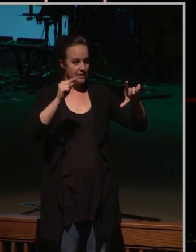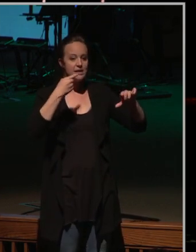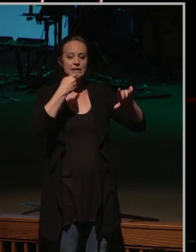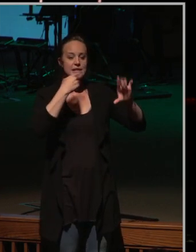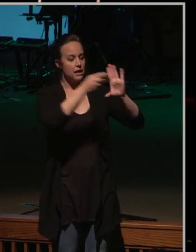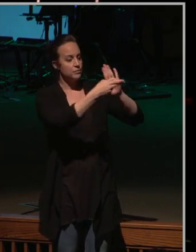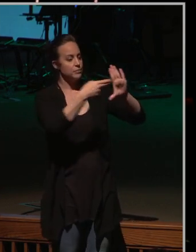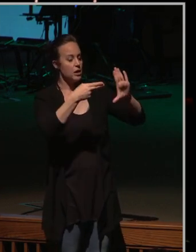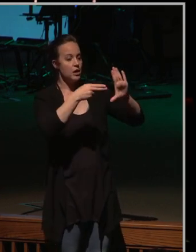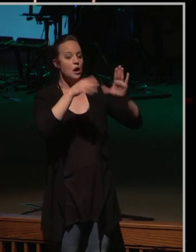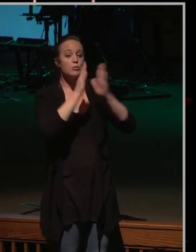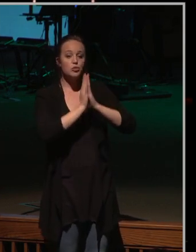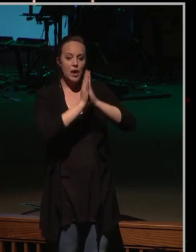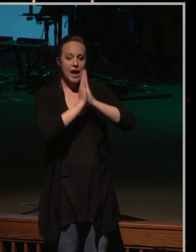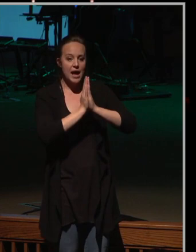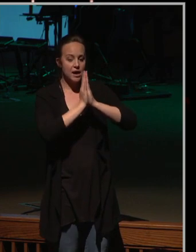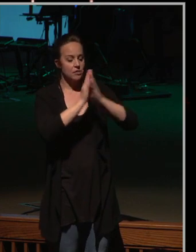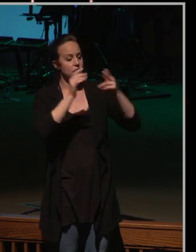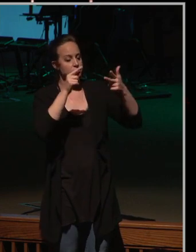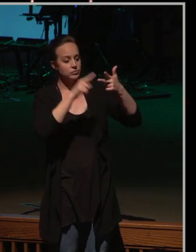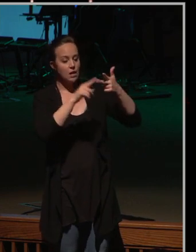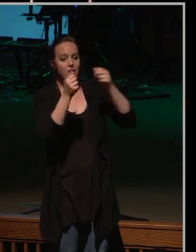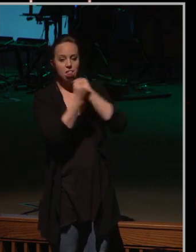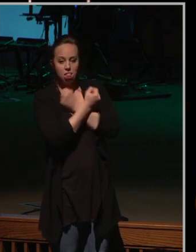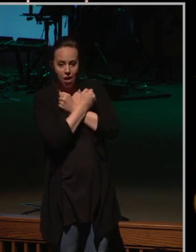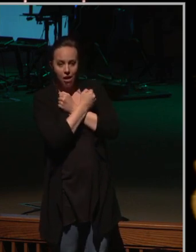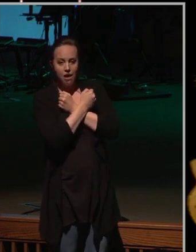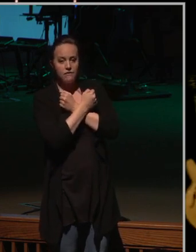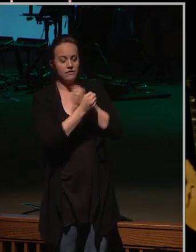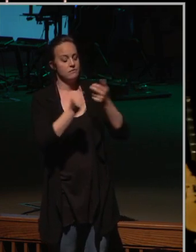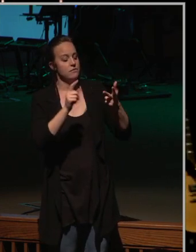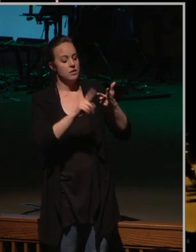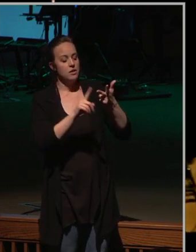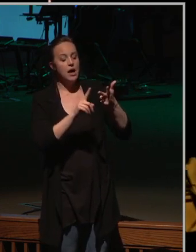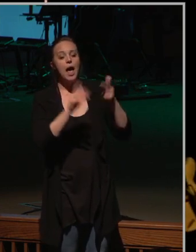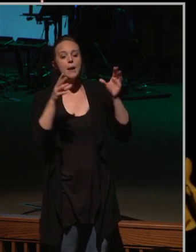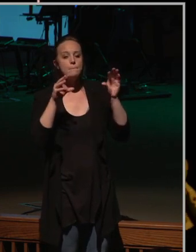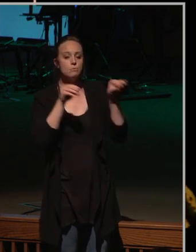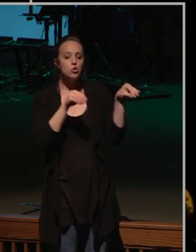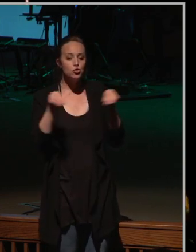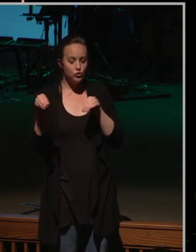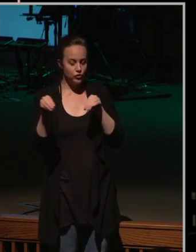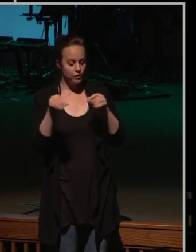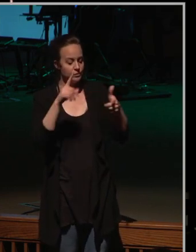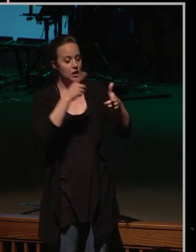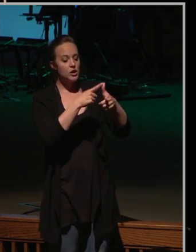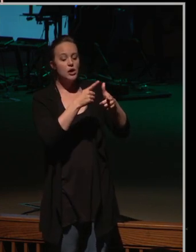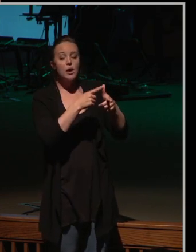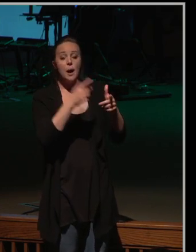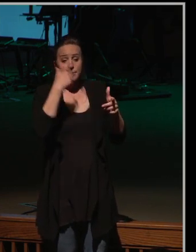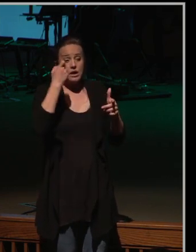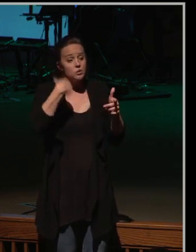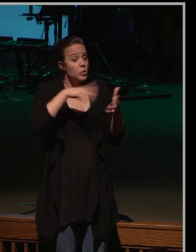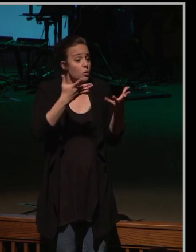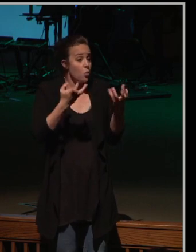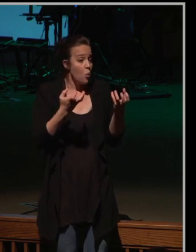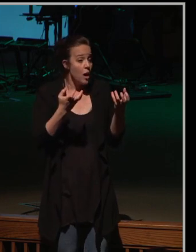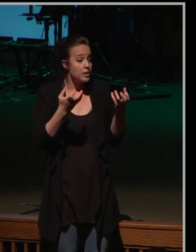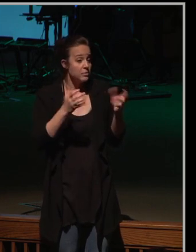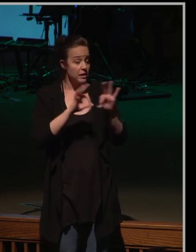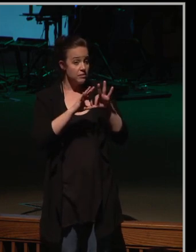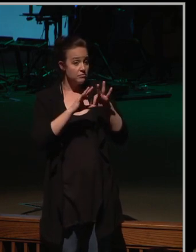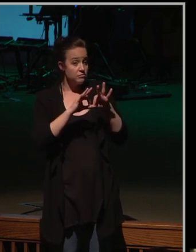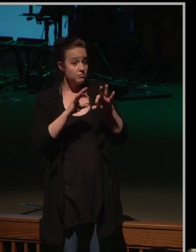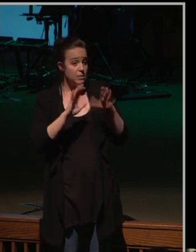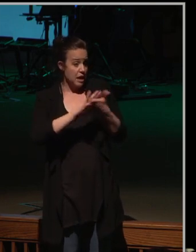and move. Pray because we want to be a family that prays. Prays for each other, prays for our world, prays for our friends. That we go